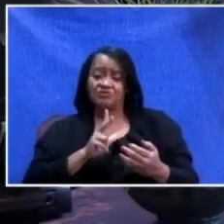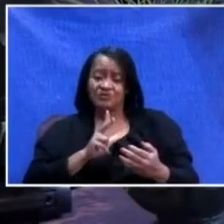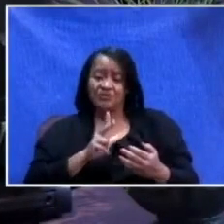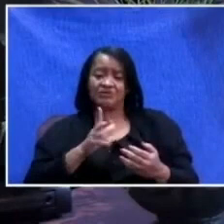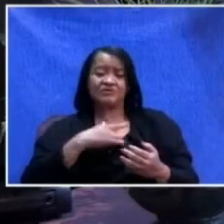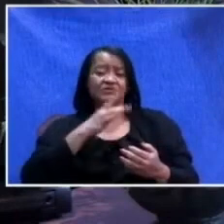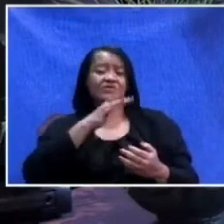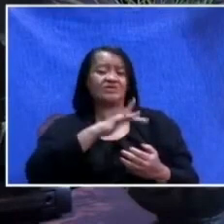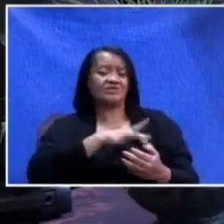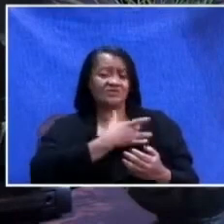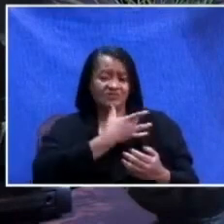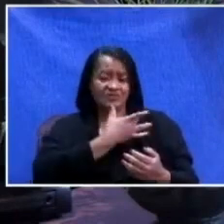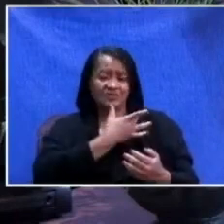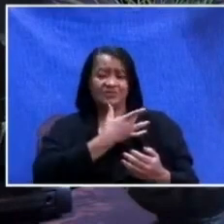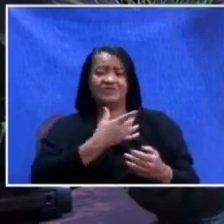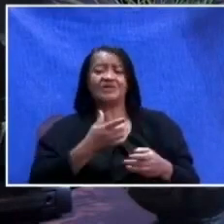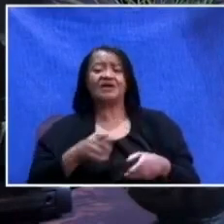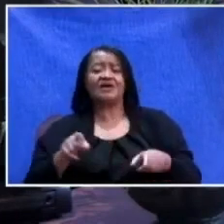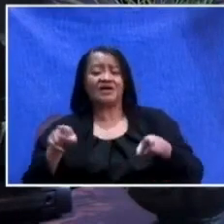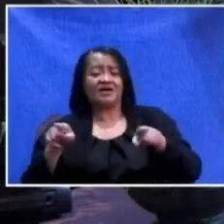I feel just as